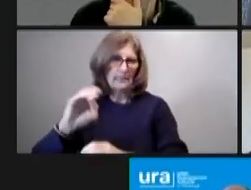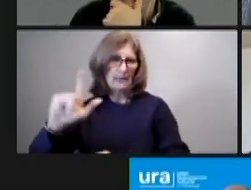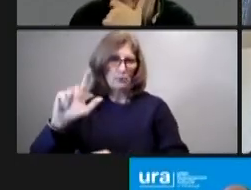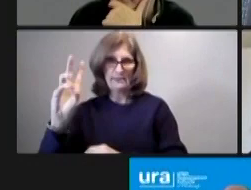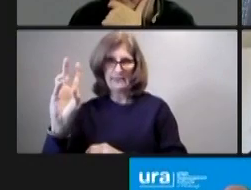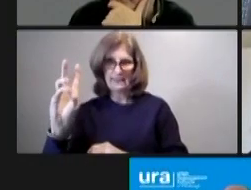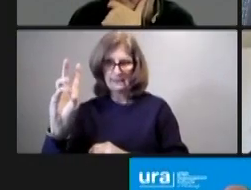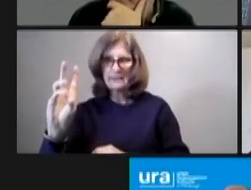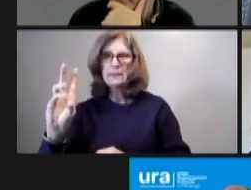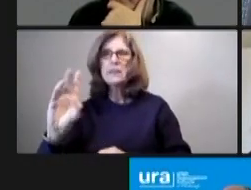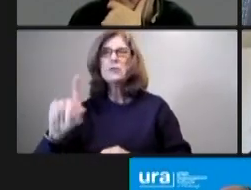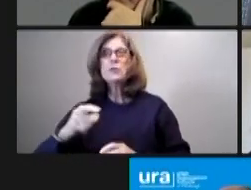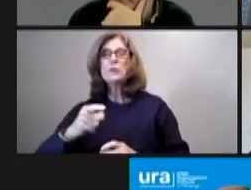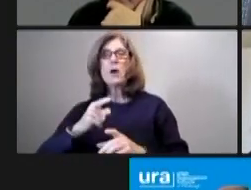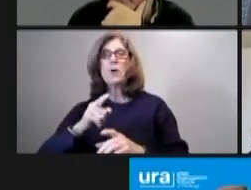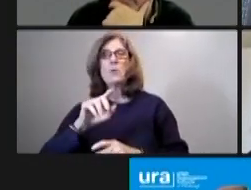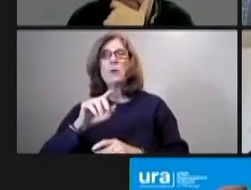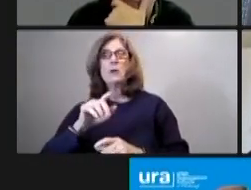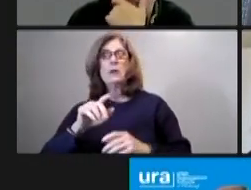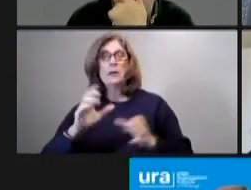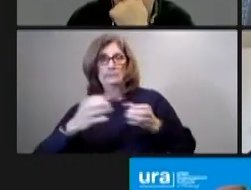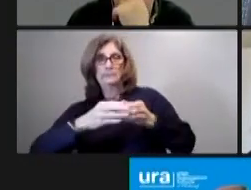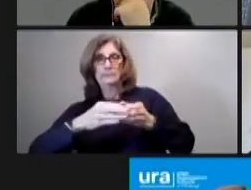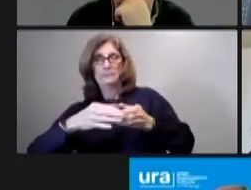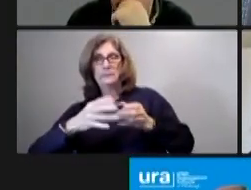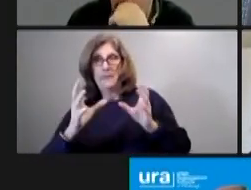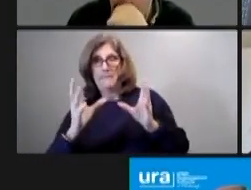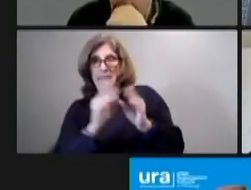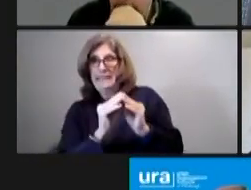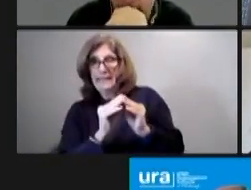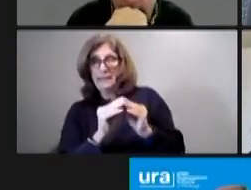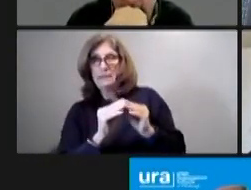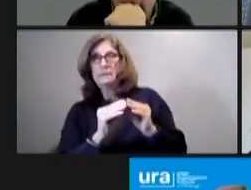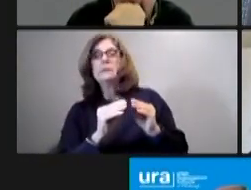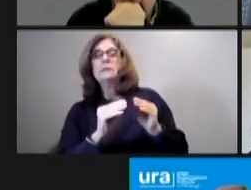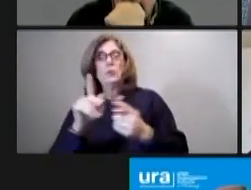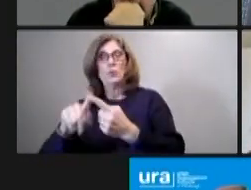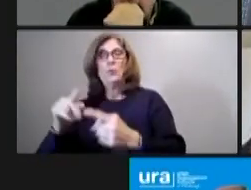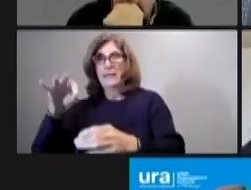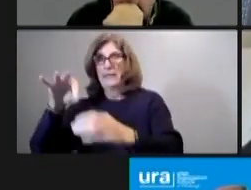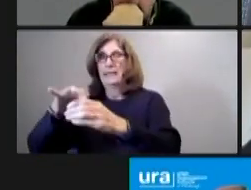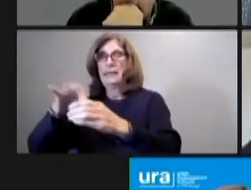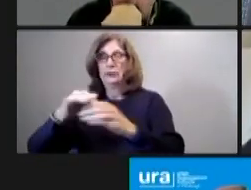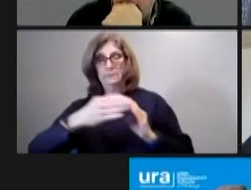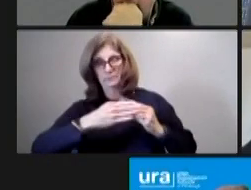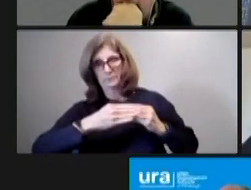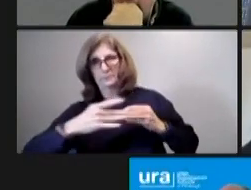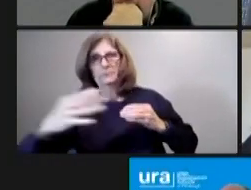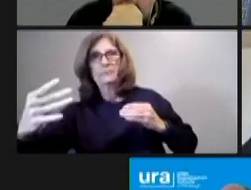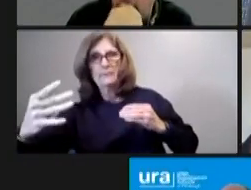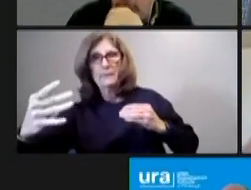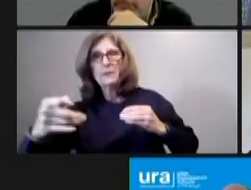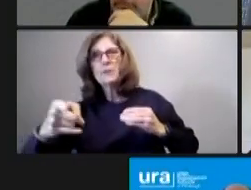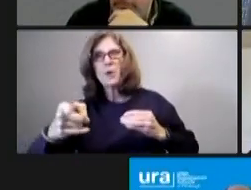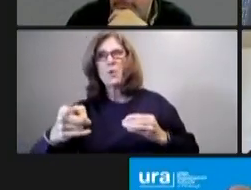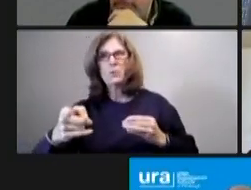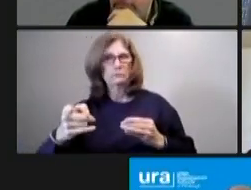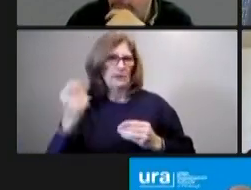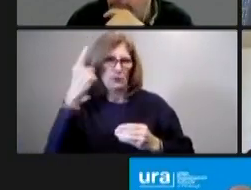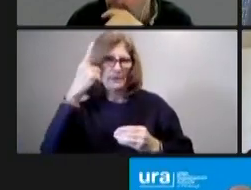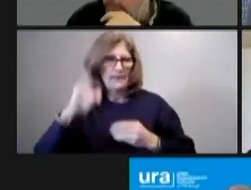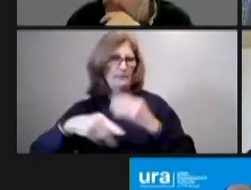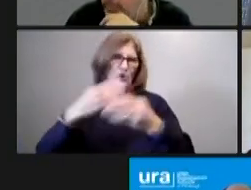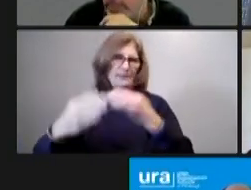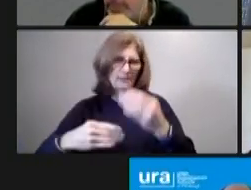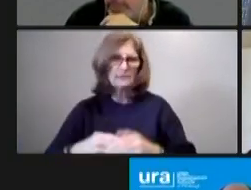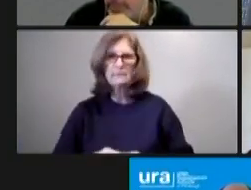the retreat to our election. And again, so just keep both of those in mind, please.